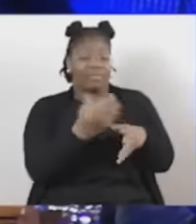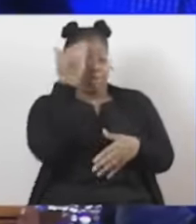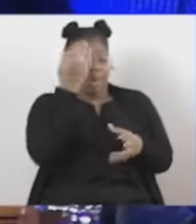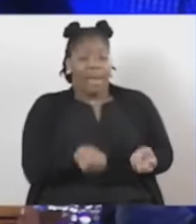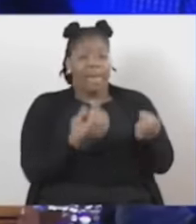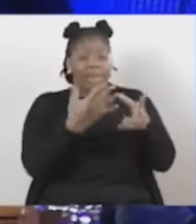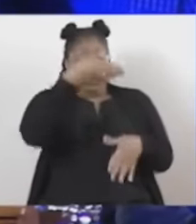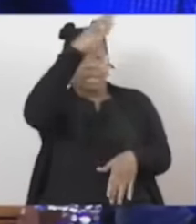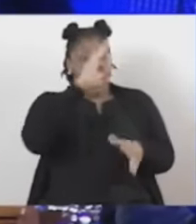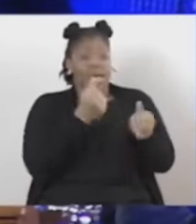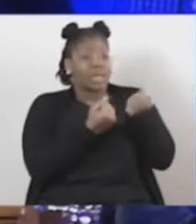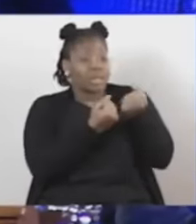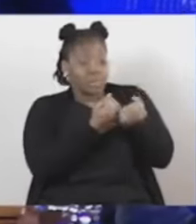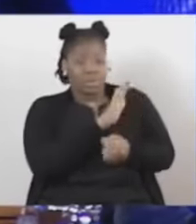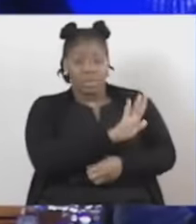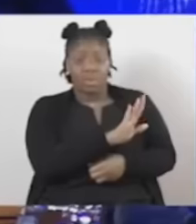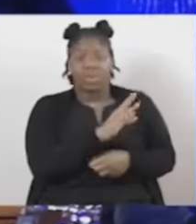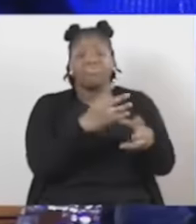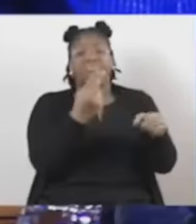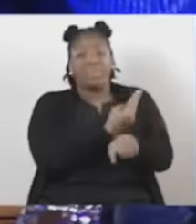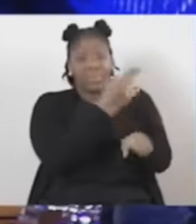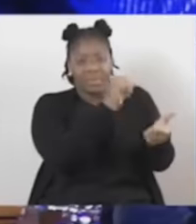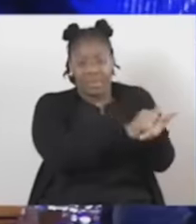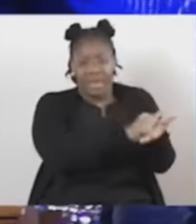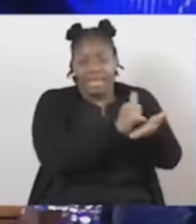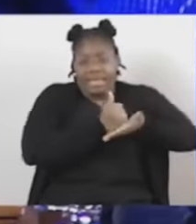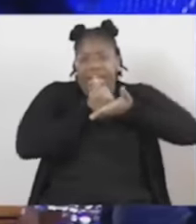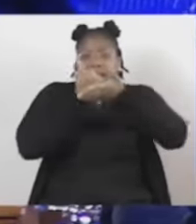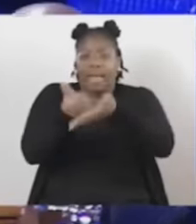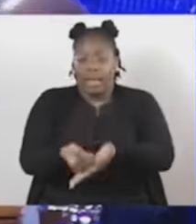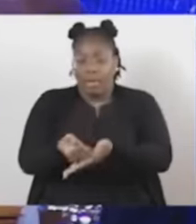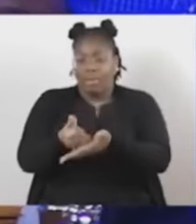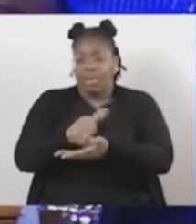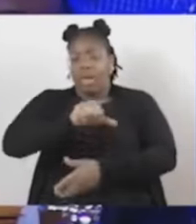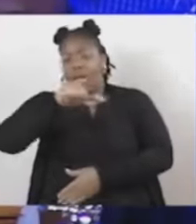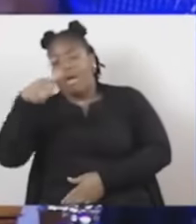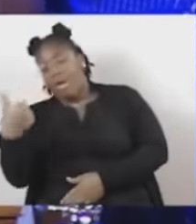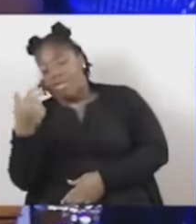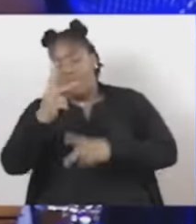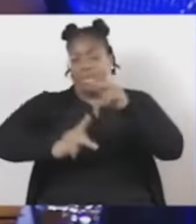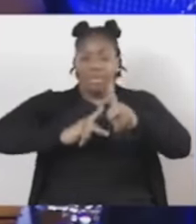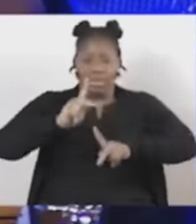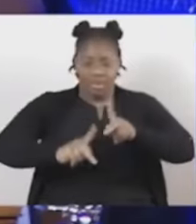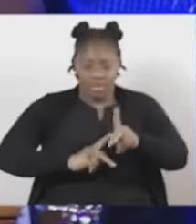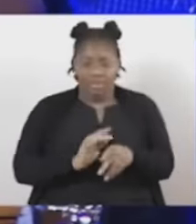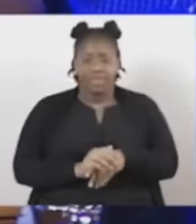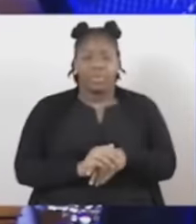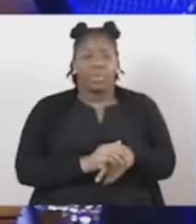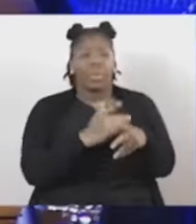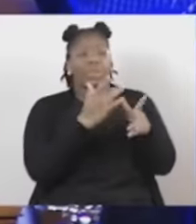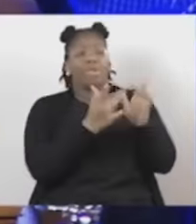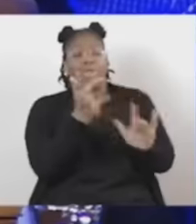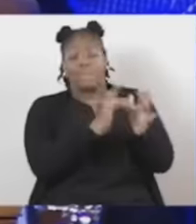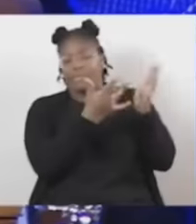all to strengthen and encourage the brethren. Now, after Jesus says this to Peter, we see